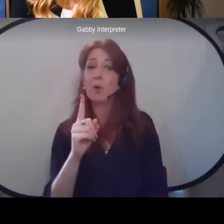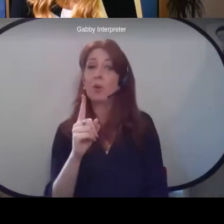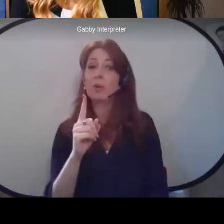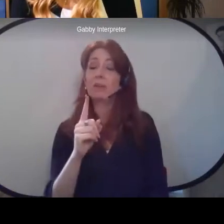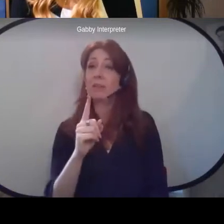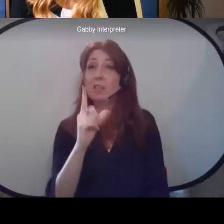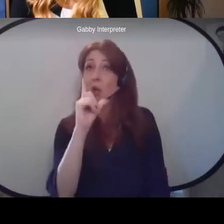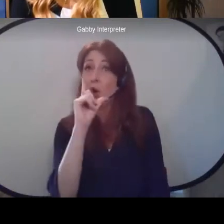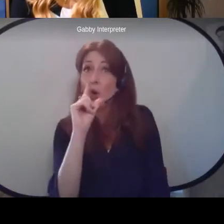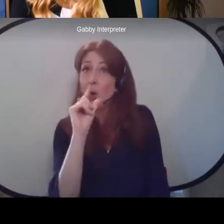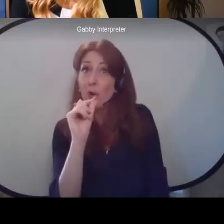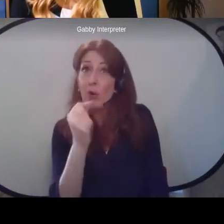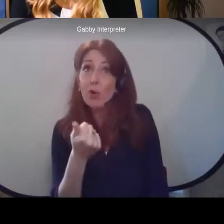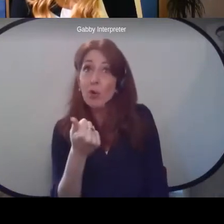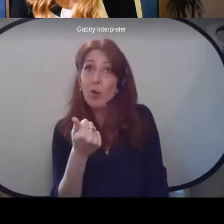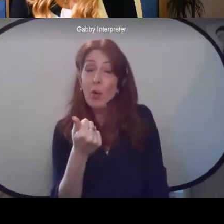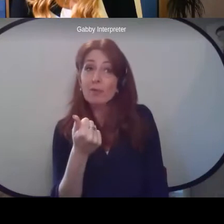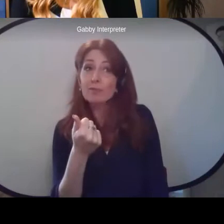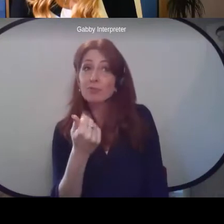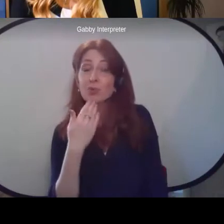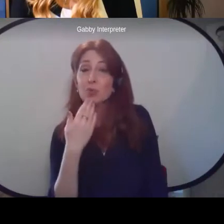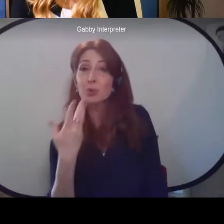not able to sort of access things.